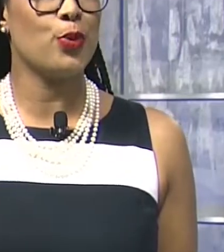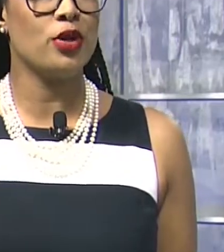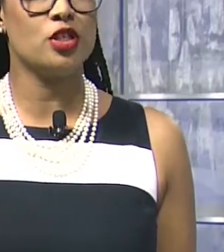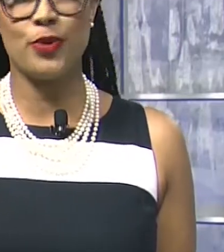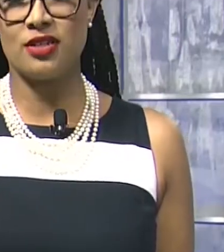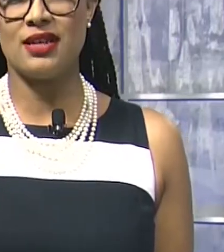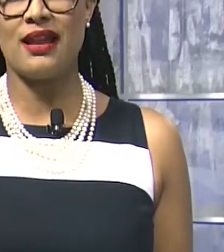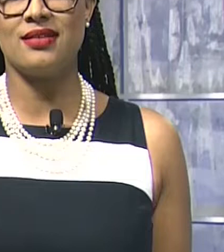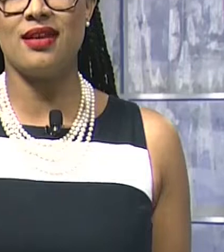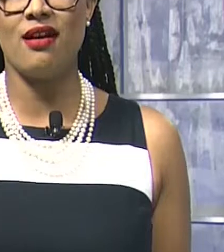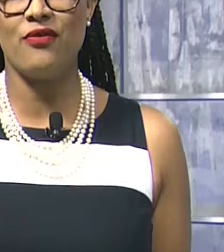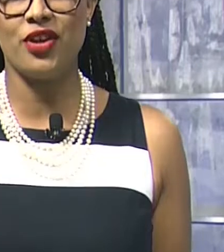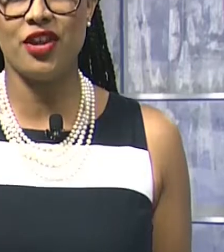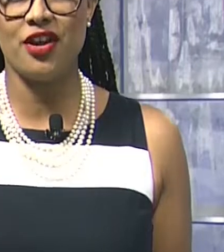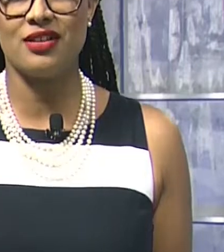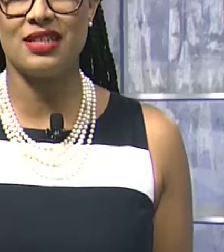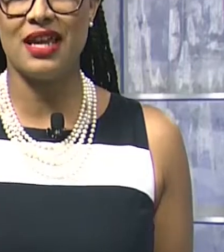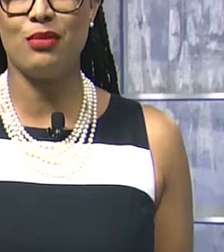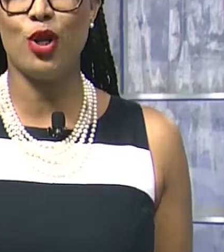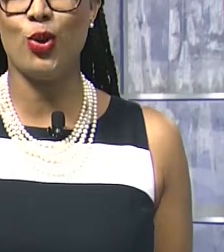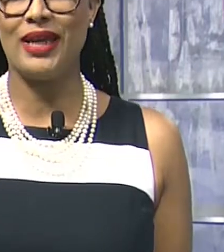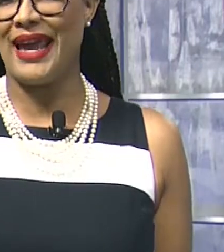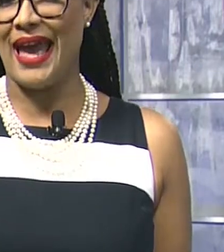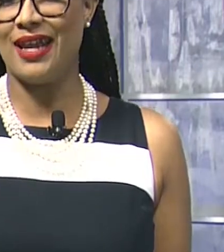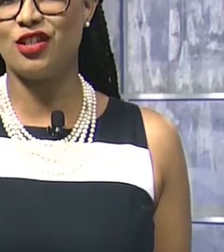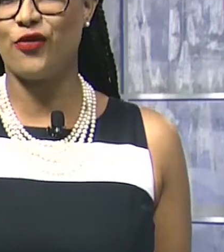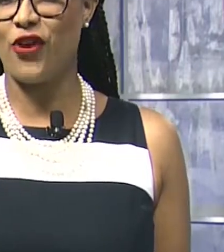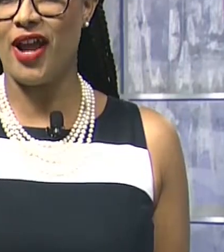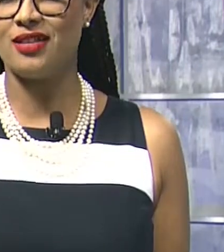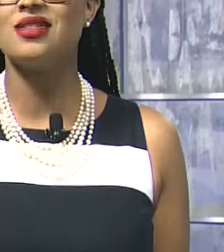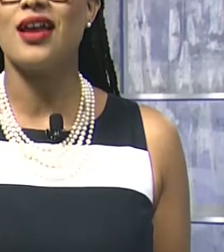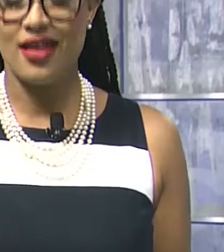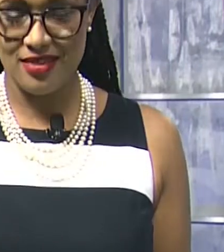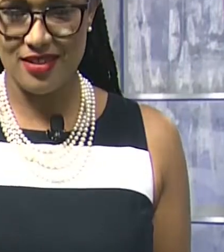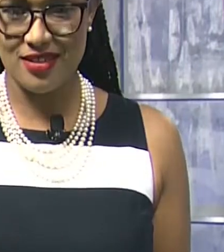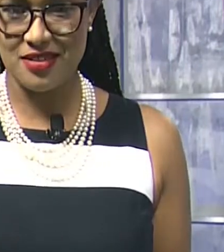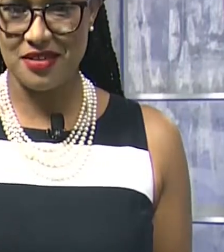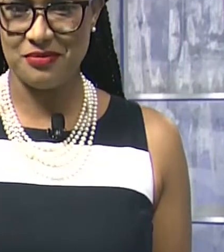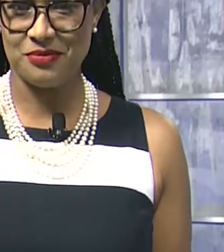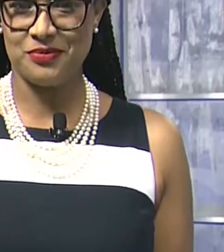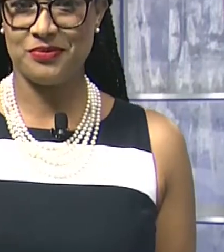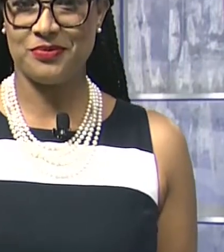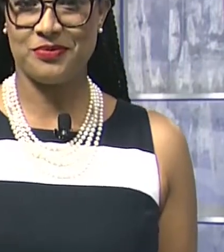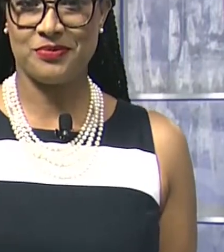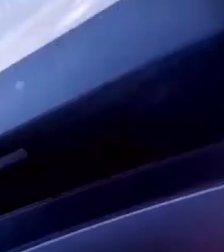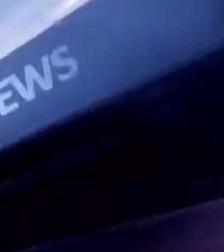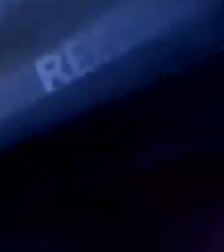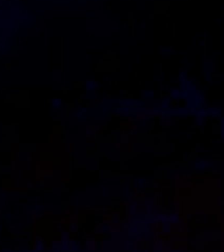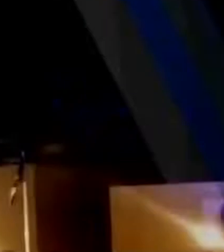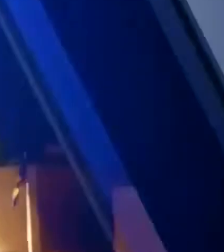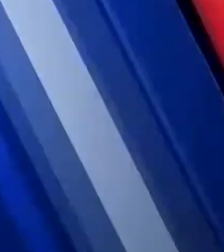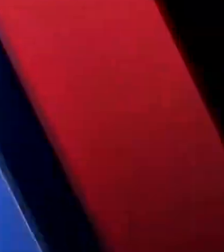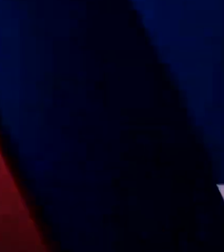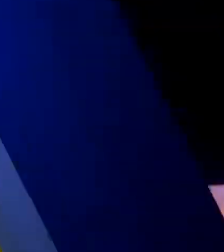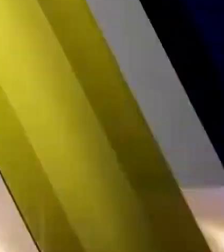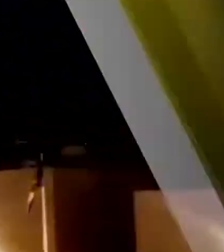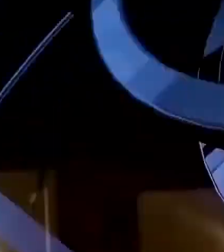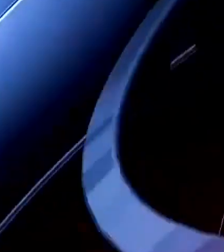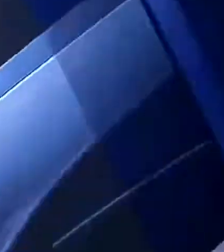National Sports Personality of the Year, Zane Maloney, heading to France this season.